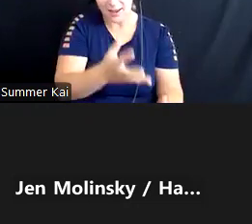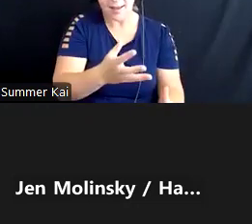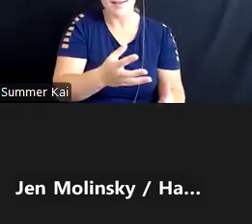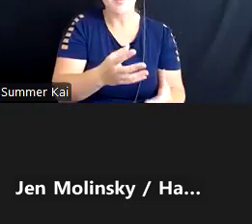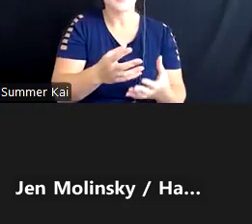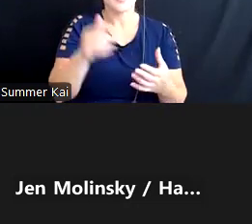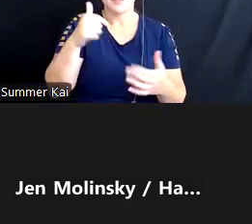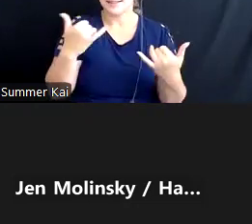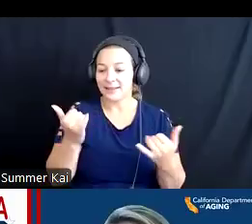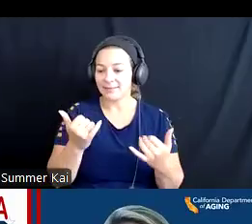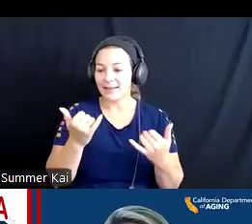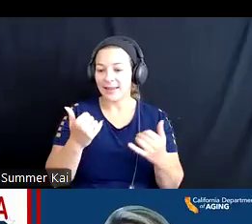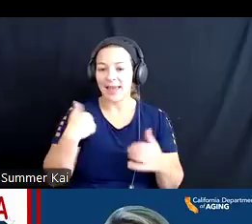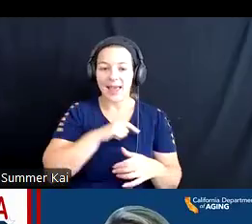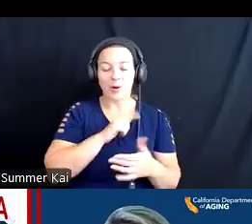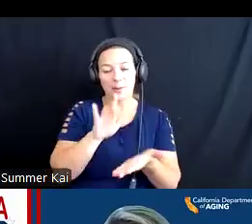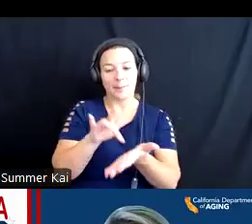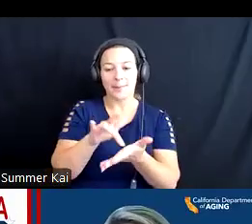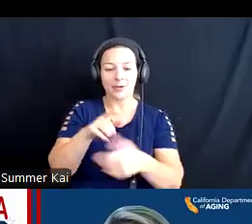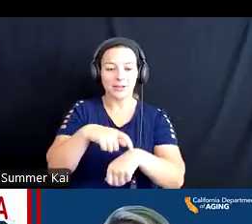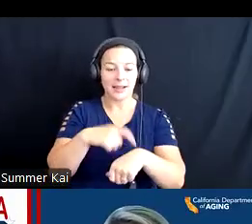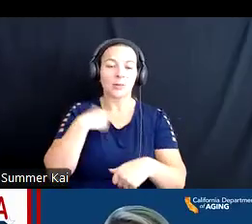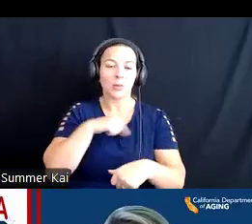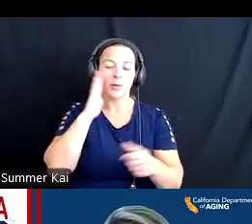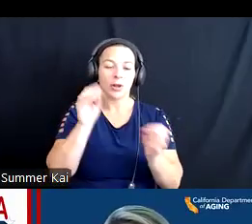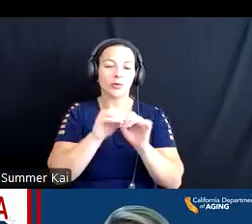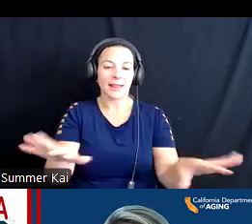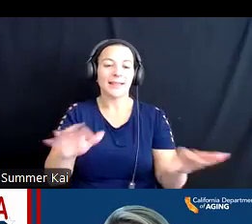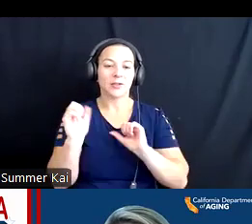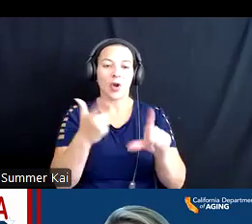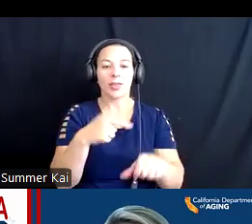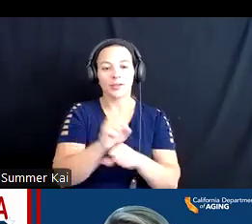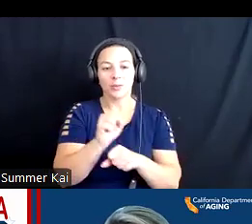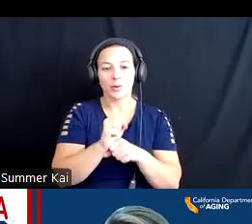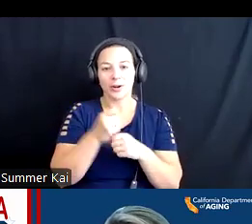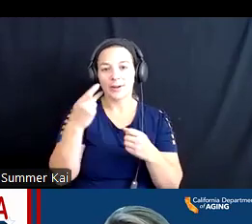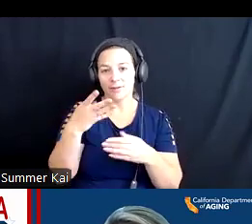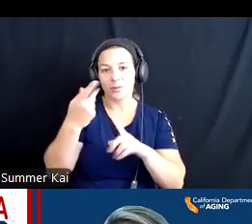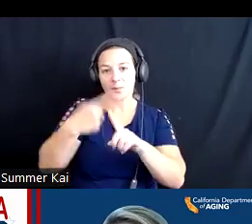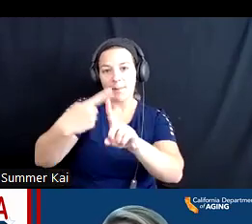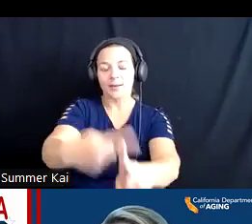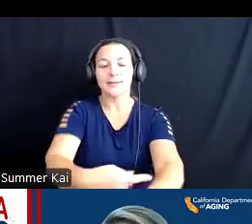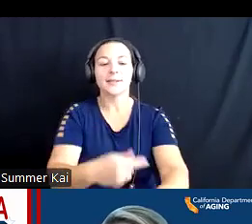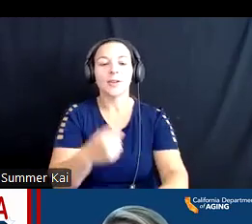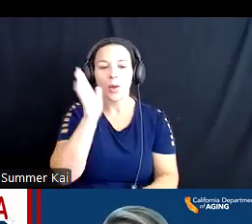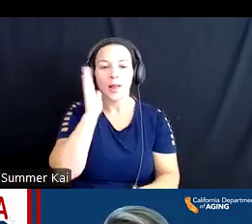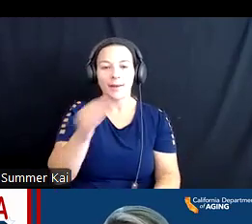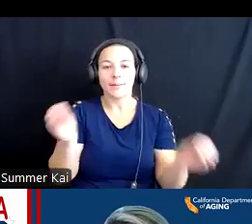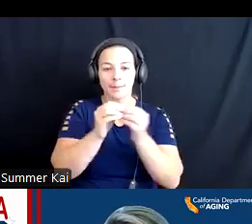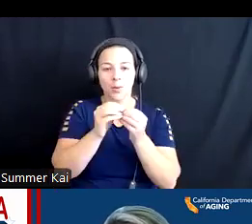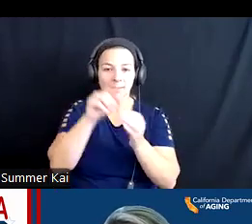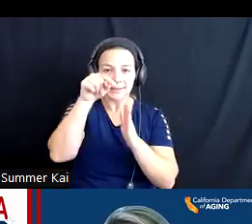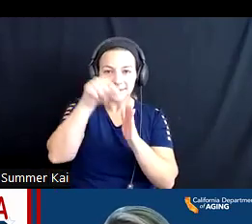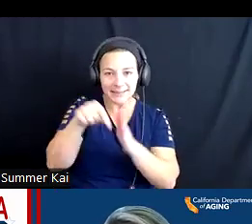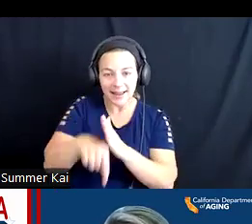our midpoint, and we're going to be releasing all of this work over the next several months. So you'll have much more detail in addition to